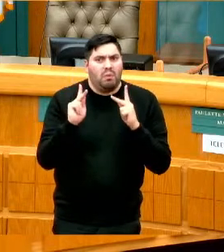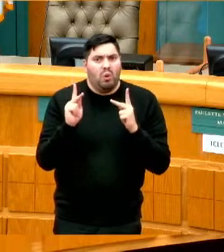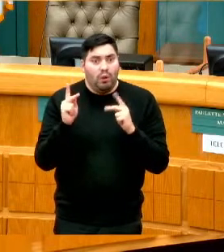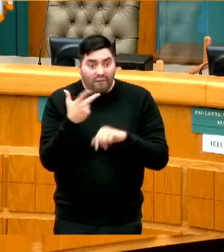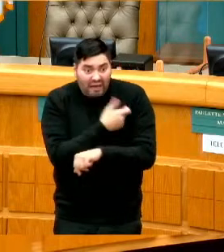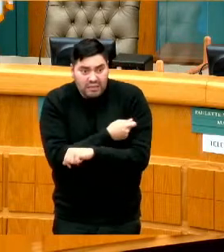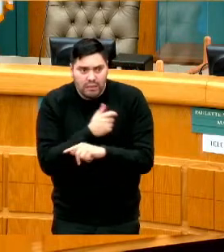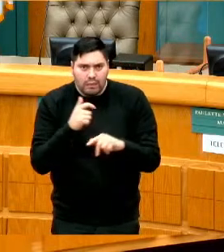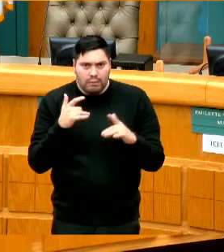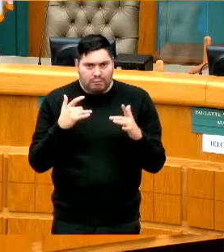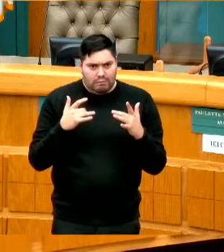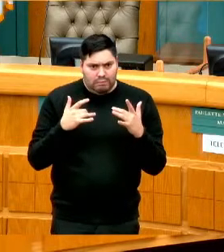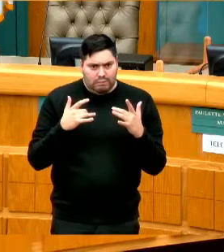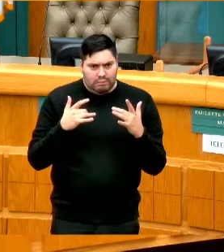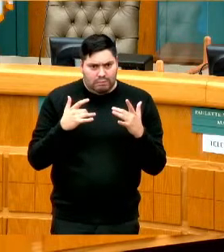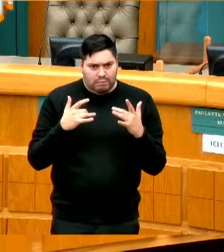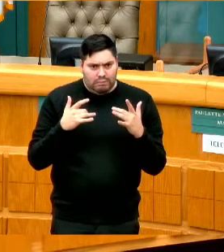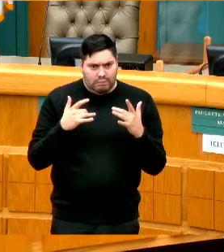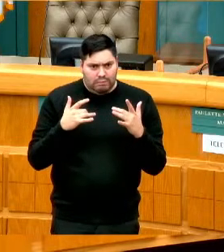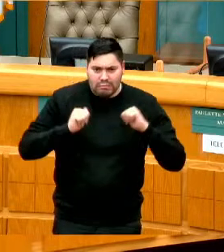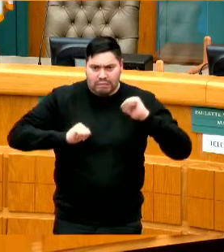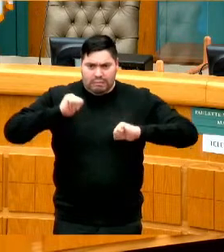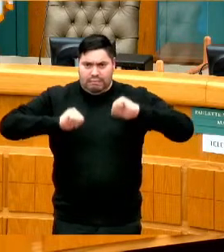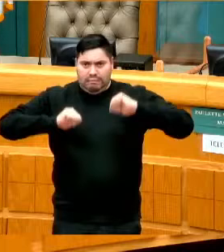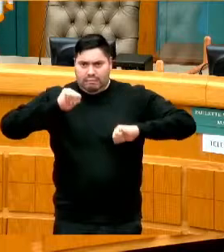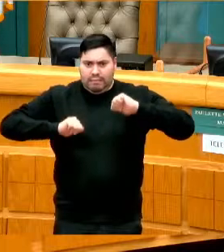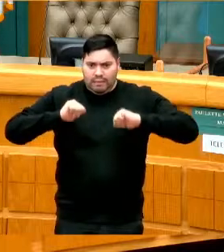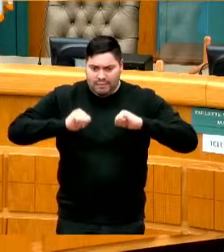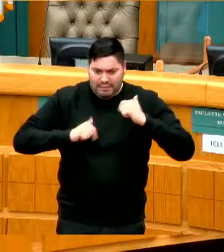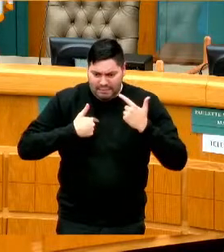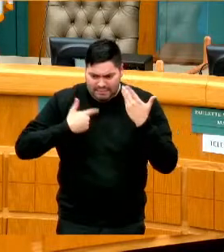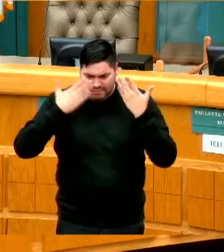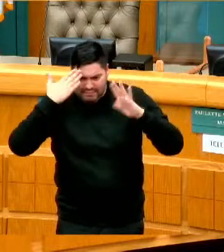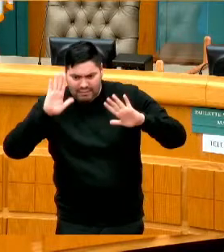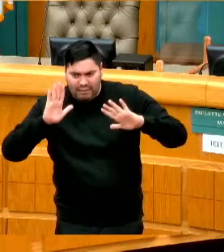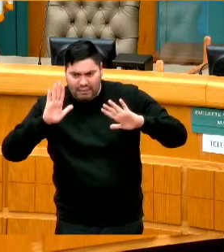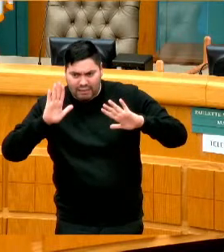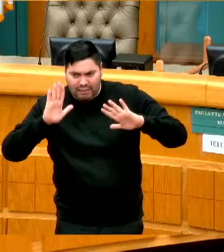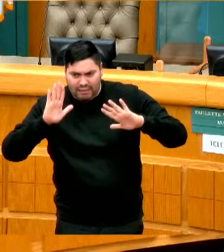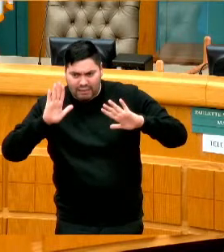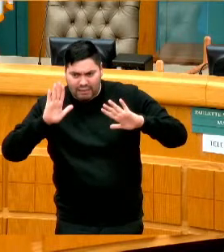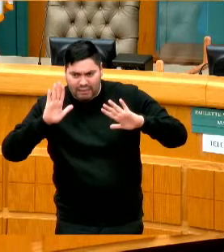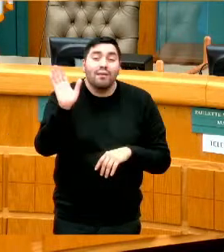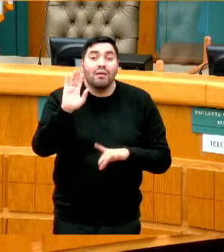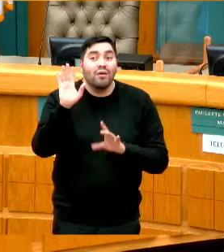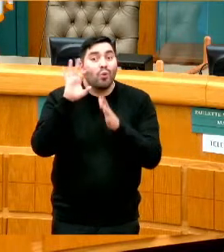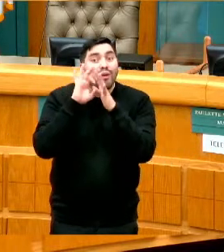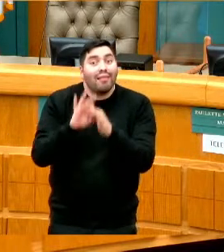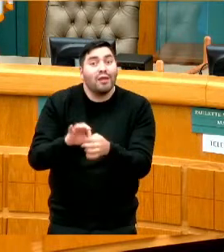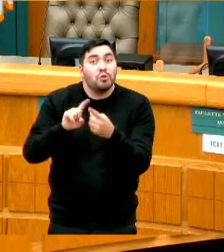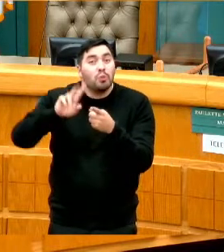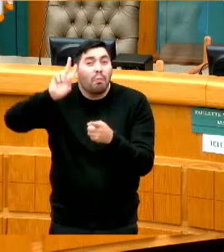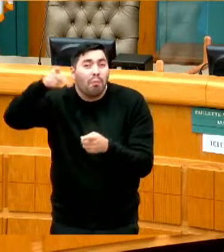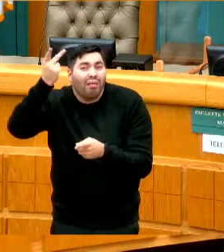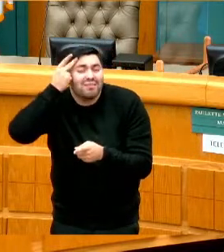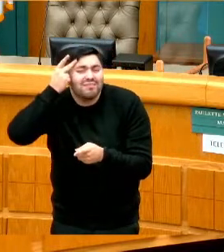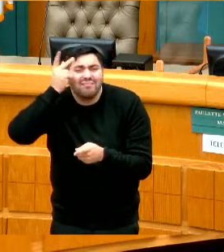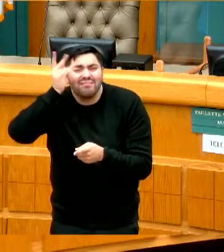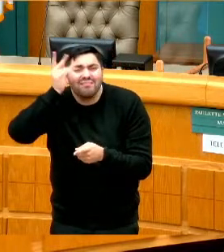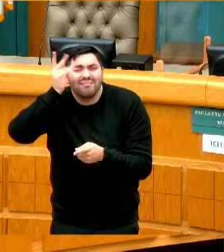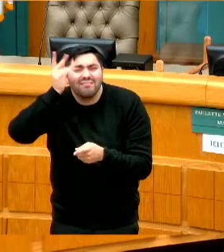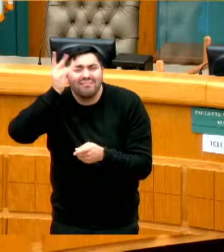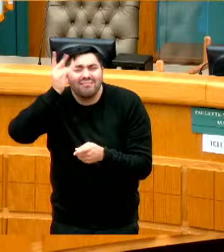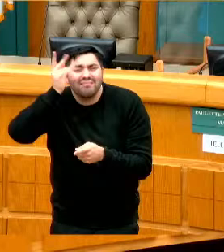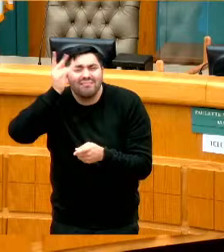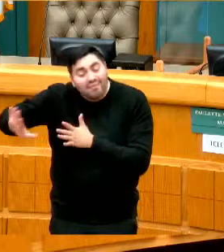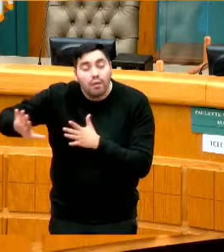You're not sure if you should get this vaccine or not. This vaccine has nothing to do with politics. It has everything